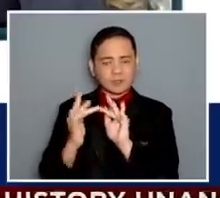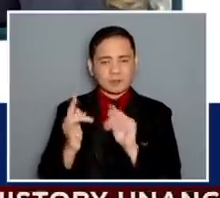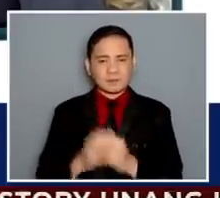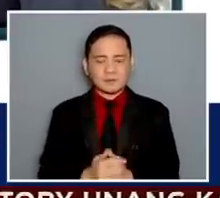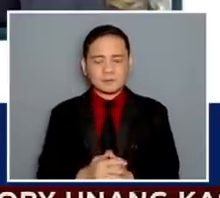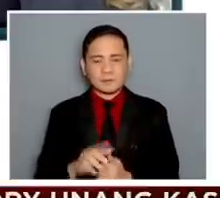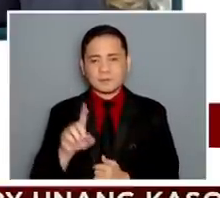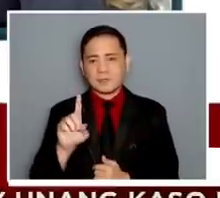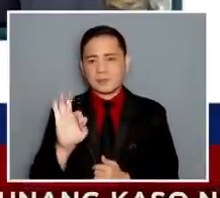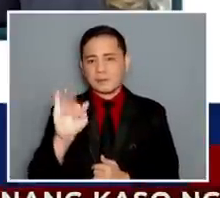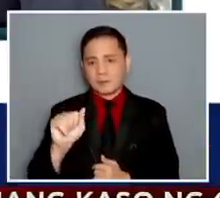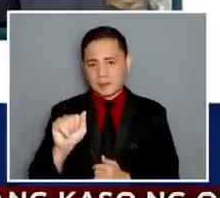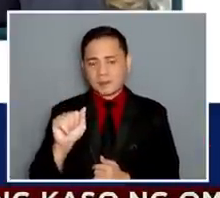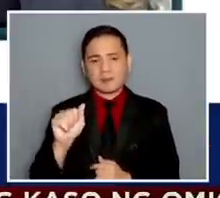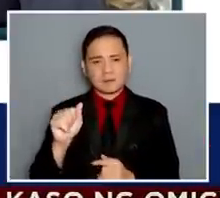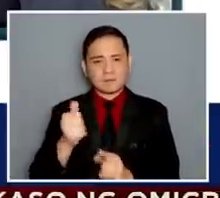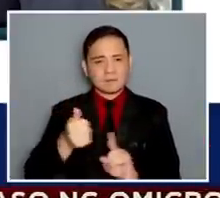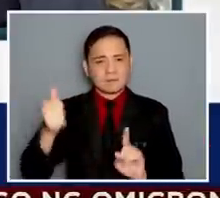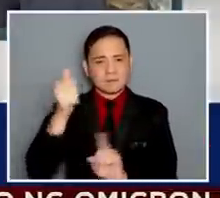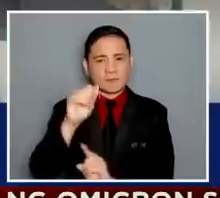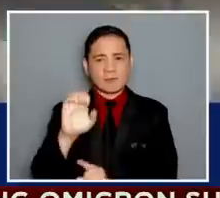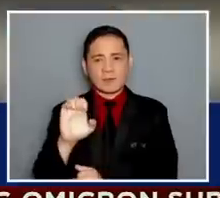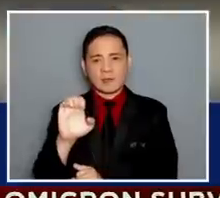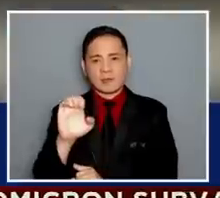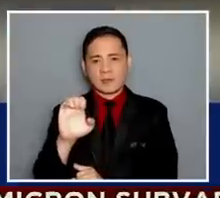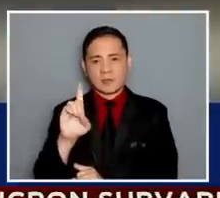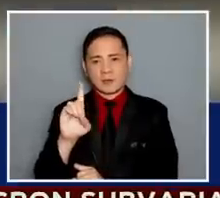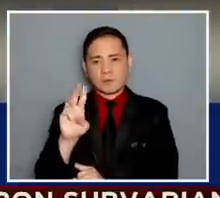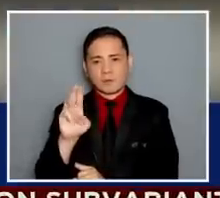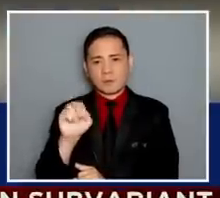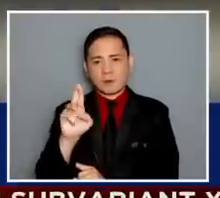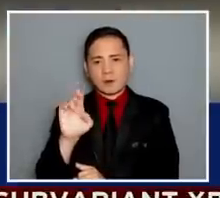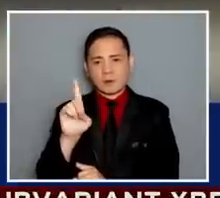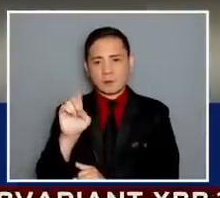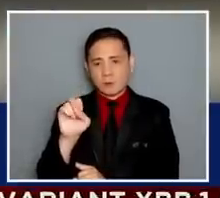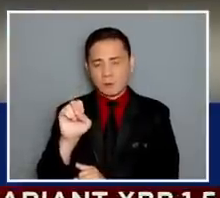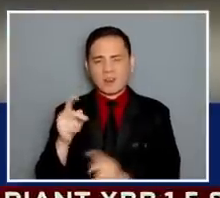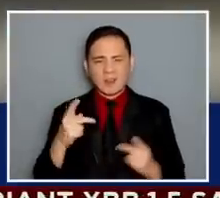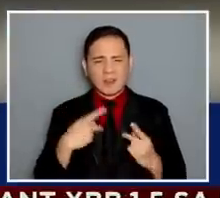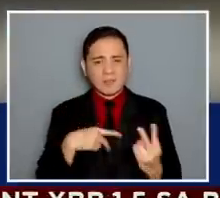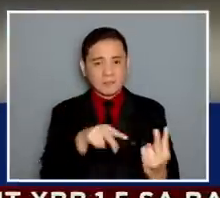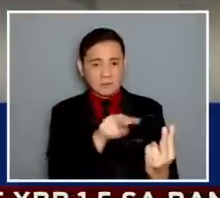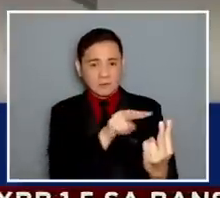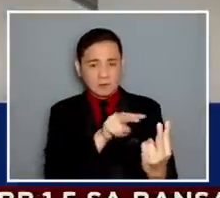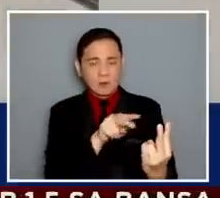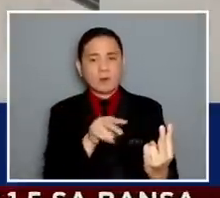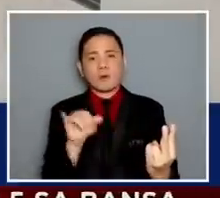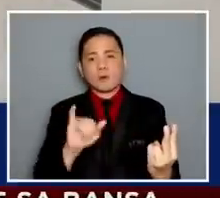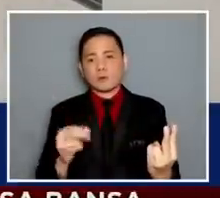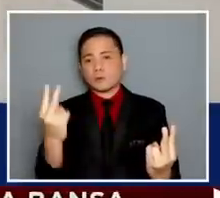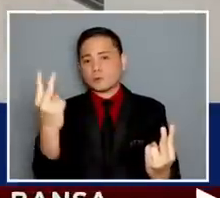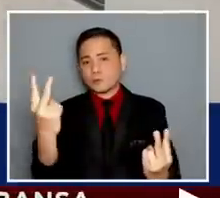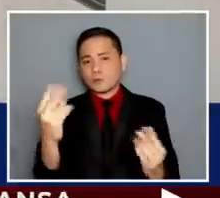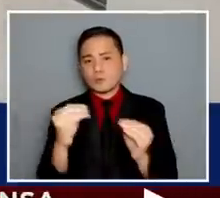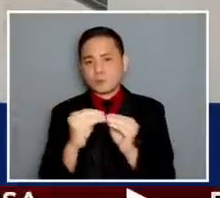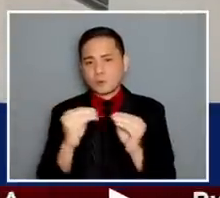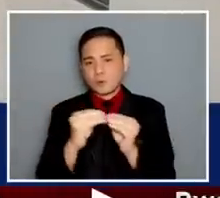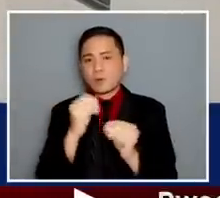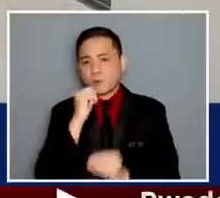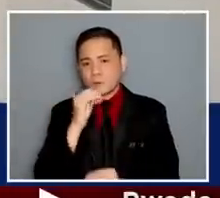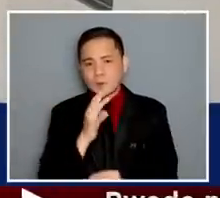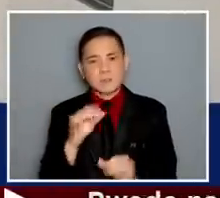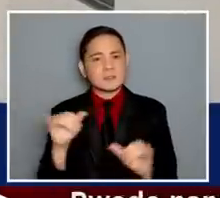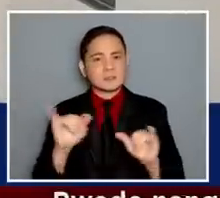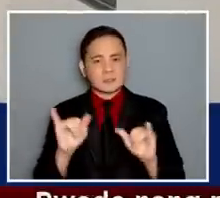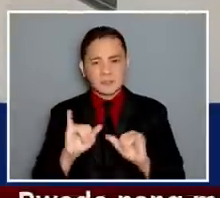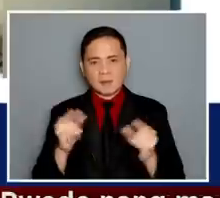Undersecretary for Migrant Workers Affairs Eduardo C. De Vega na bukod kay Kiela at kasamahan niya, may dalawa pang babaeng turista na ganoon din